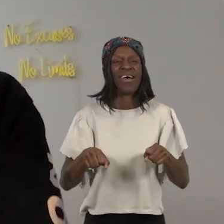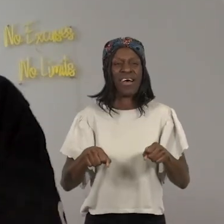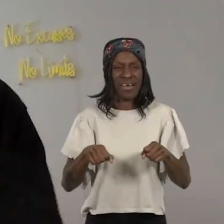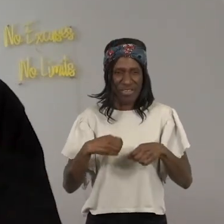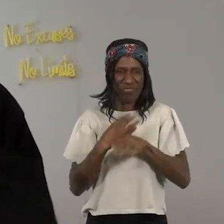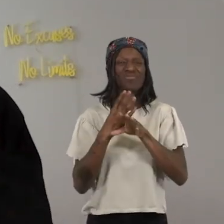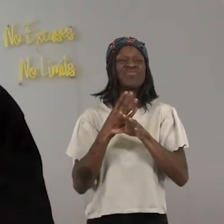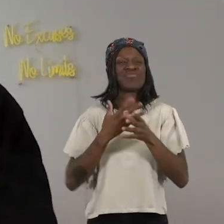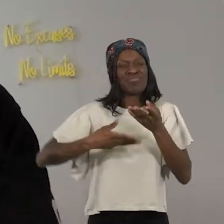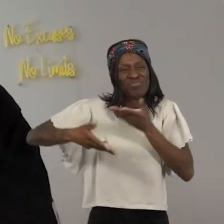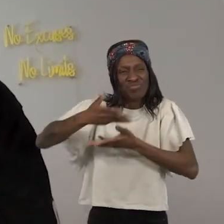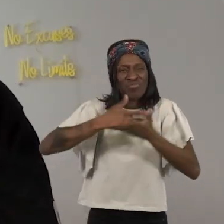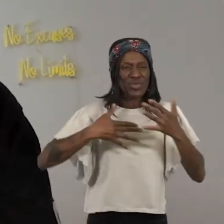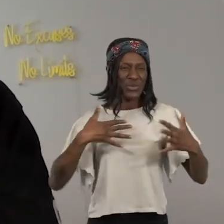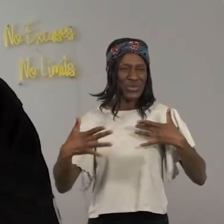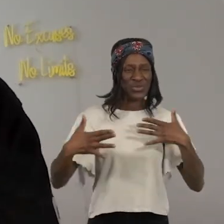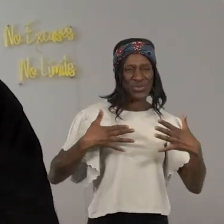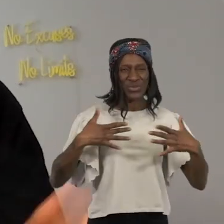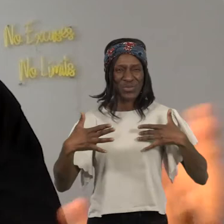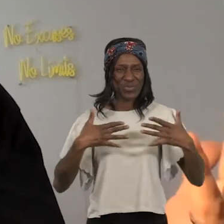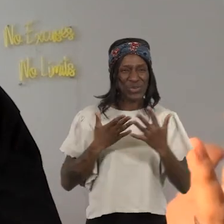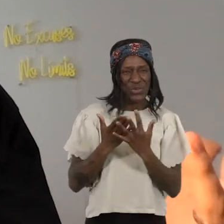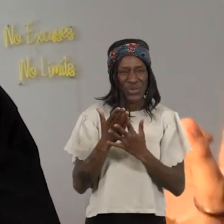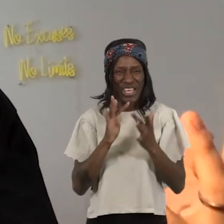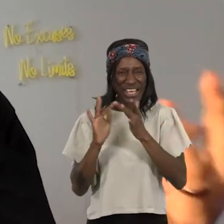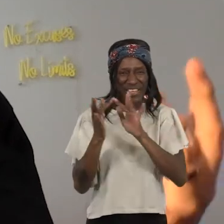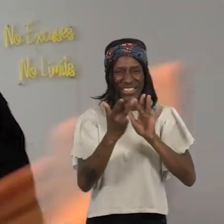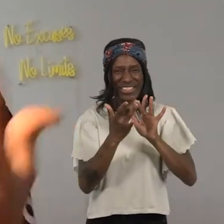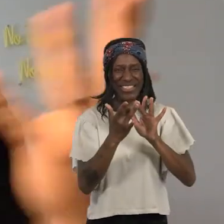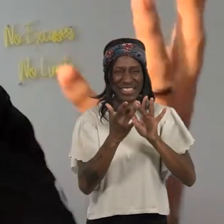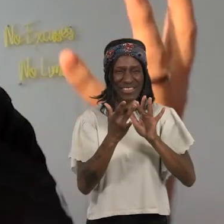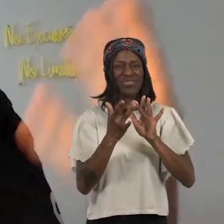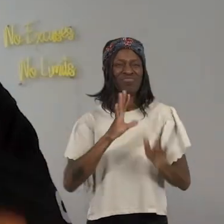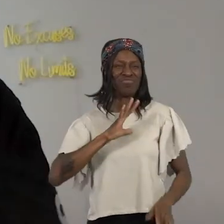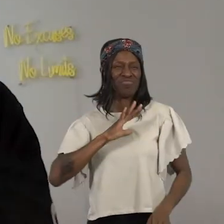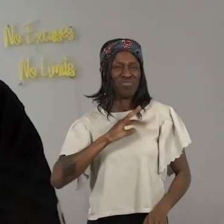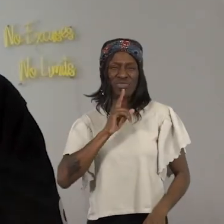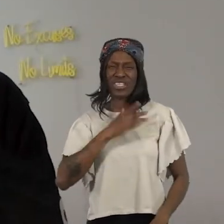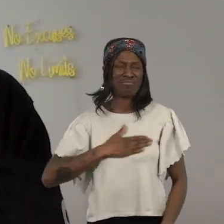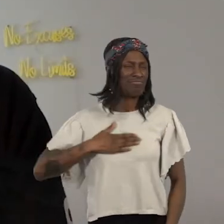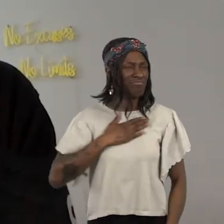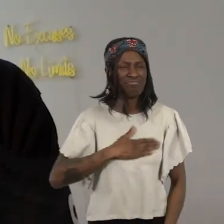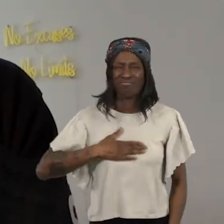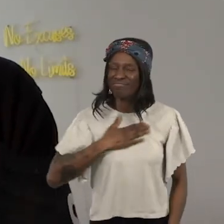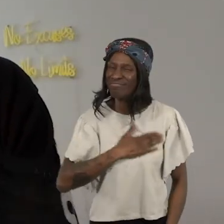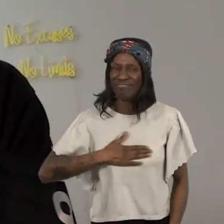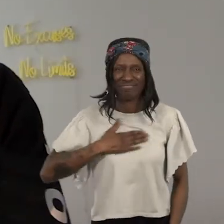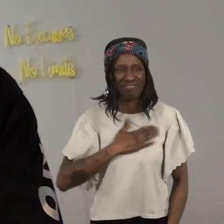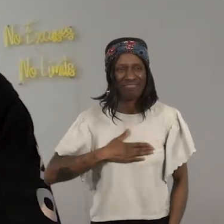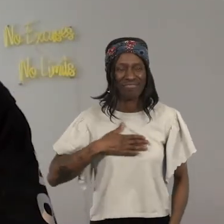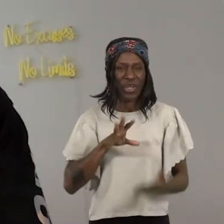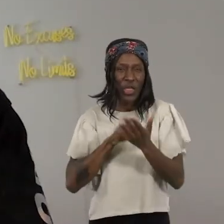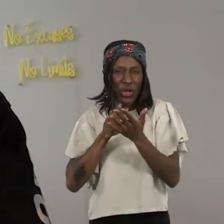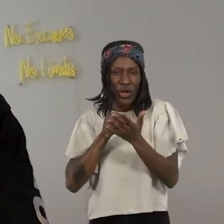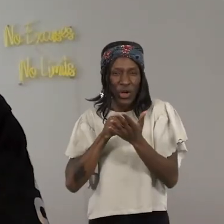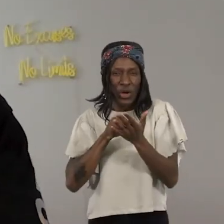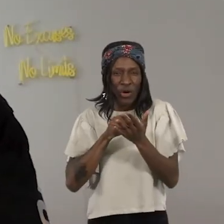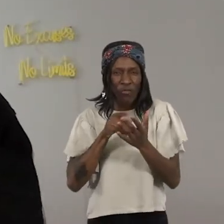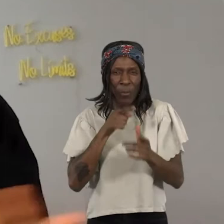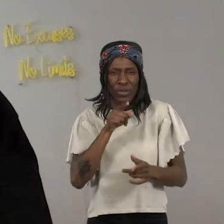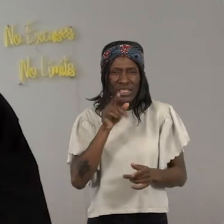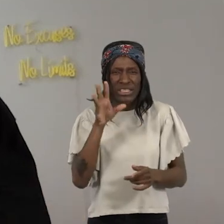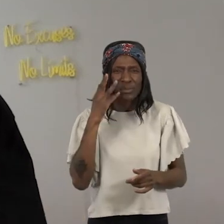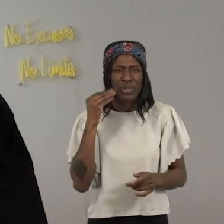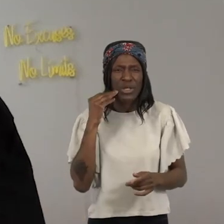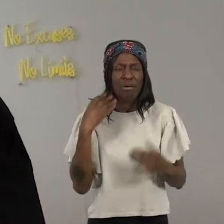stage, you were actually able to bring it out through the internet waves, and I had so much fun, and